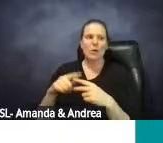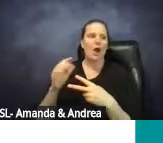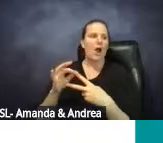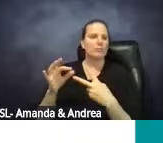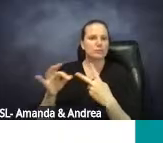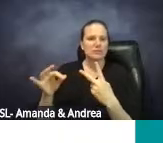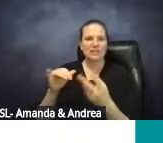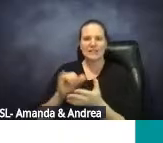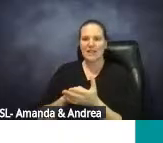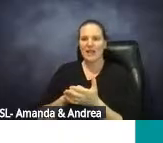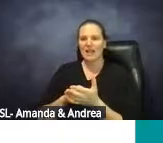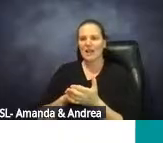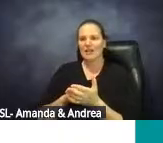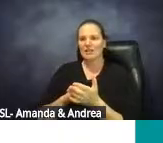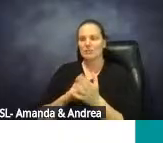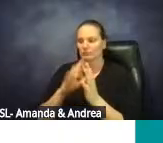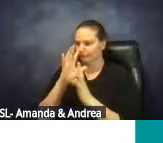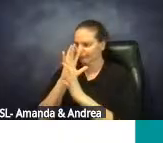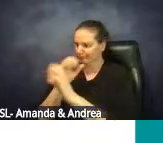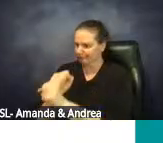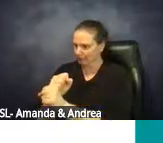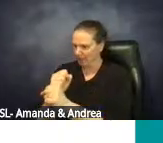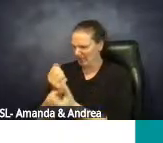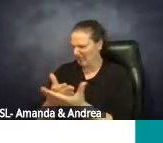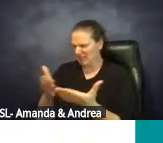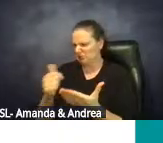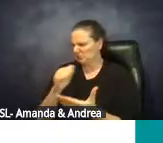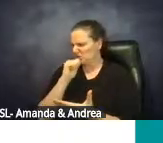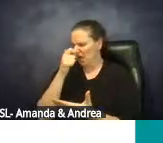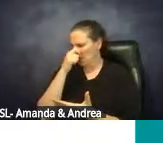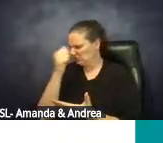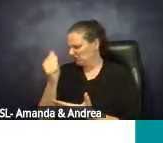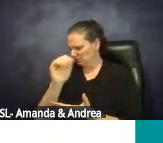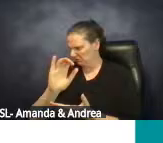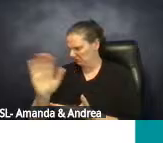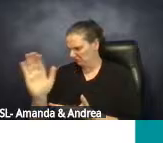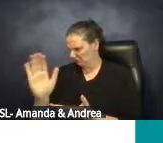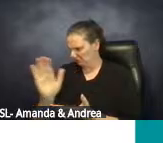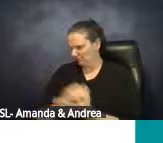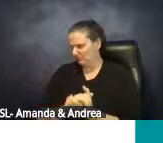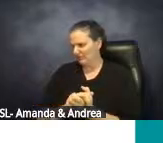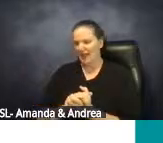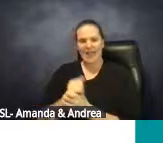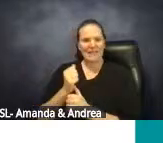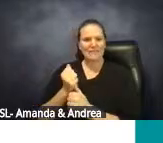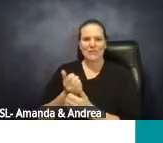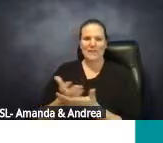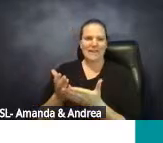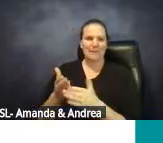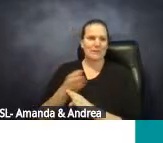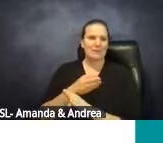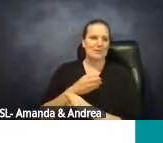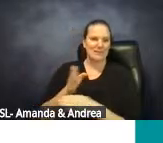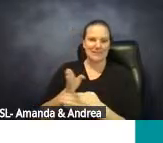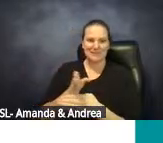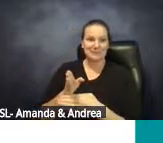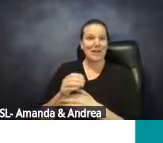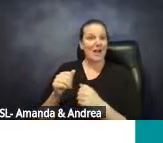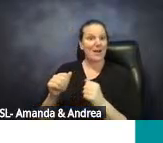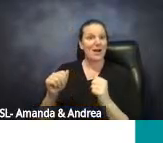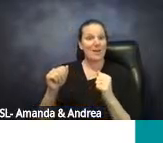you gravitate toward, things you definitely aren't interested in, and everything in between. So there will be opportunity for a